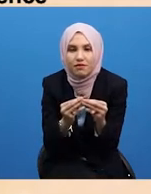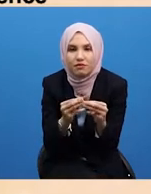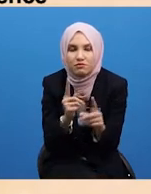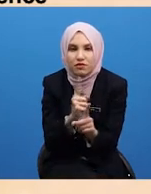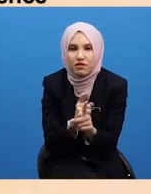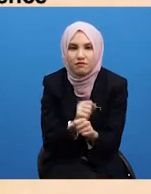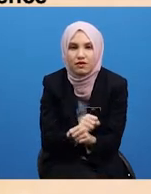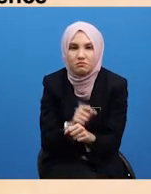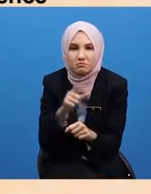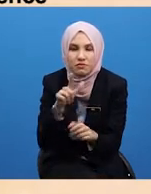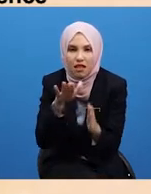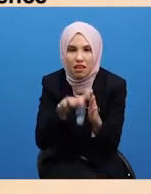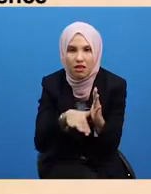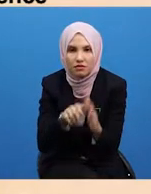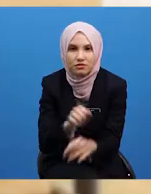defenseless.